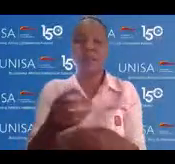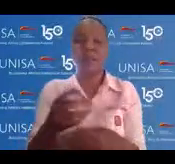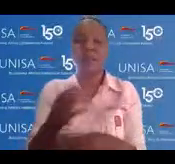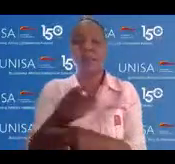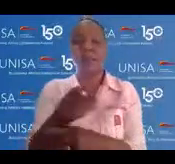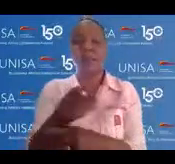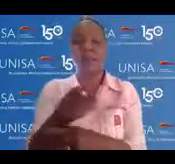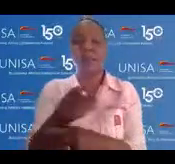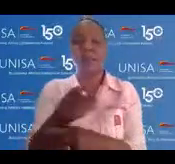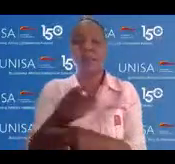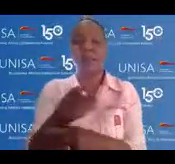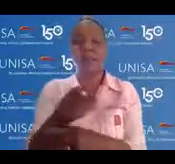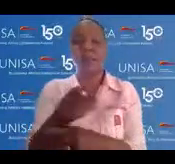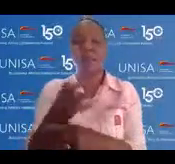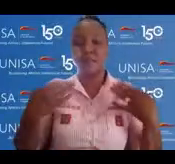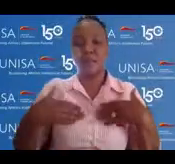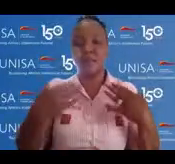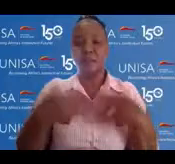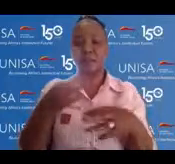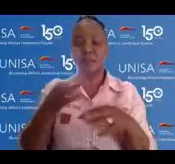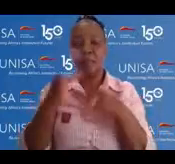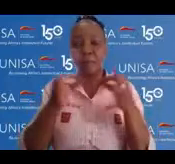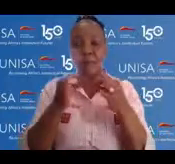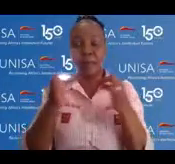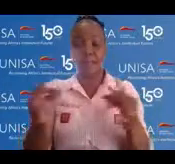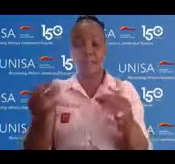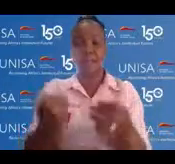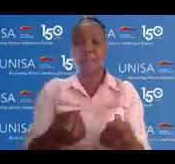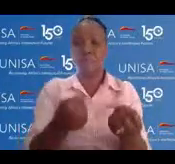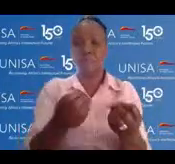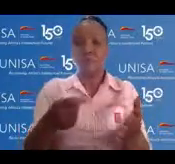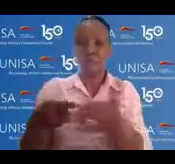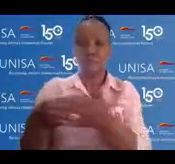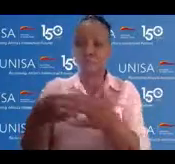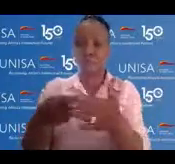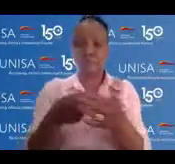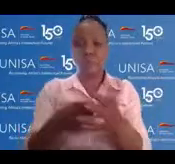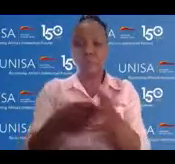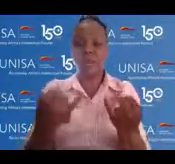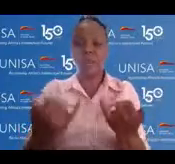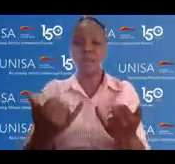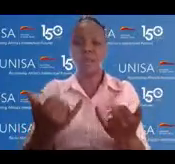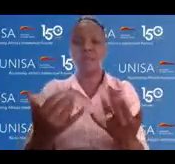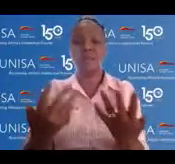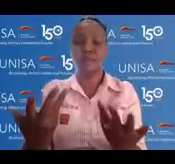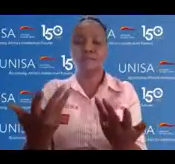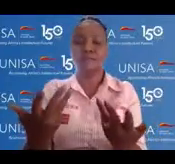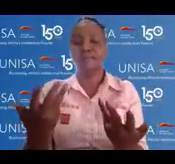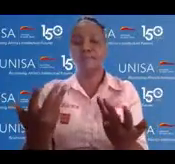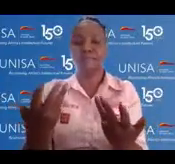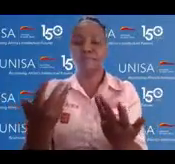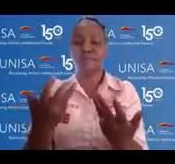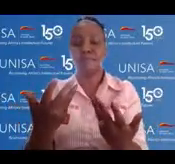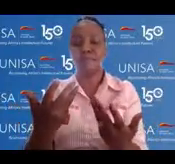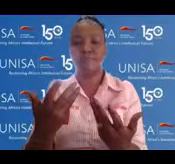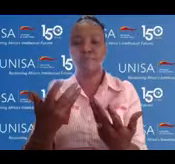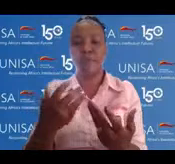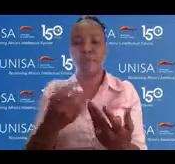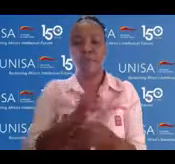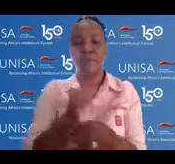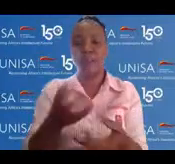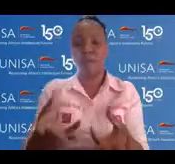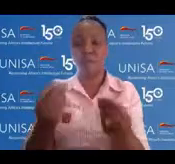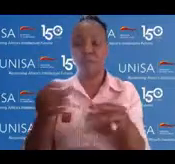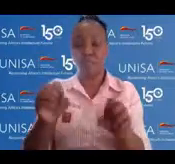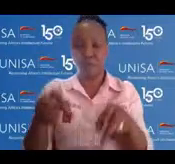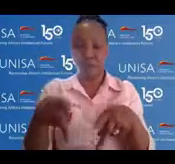So we have some exciting prizes. We actually just purchased these giveaways recently. I actually haven't had the opportunity to look at it myself beside on